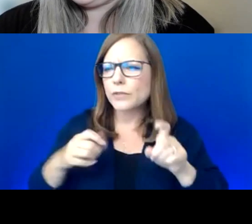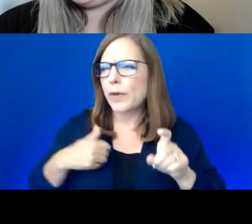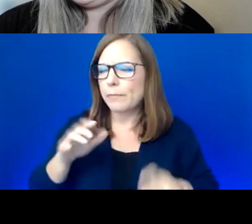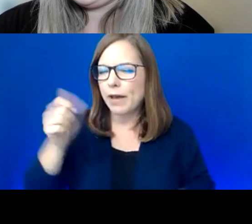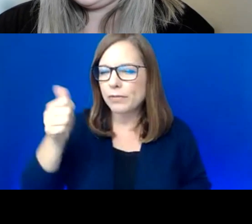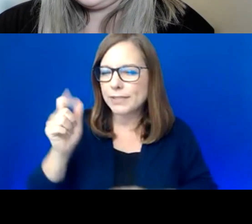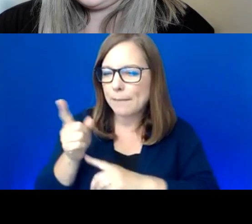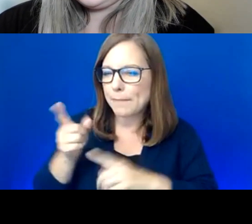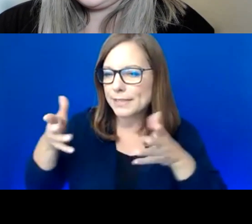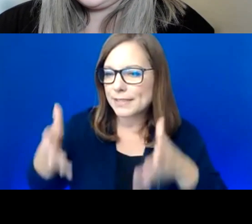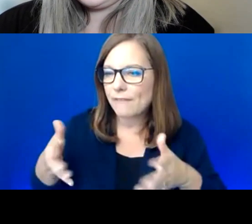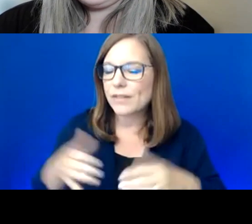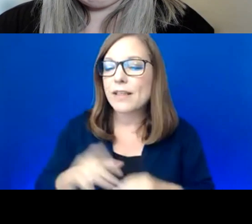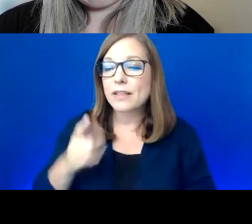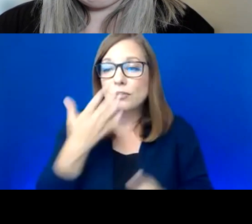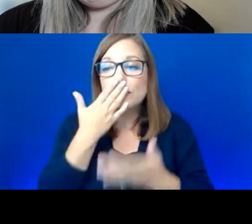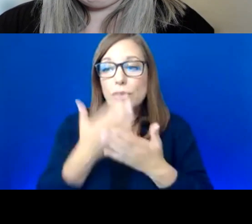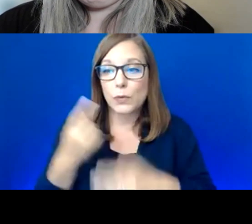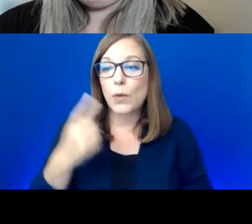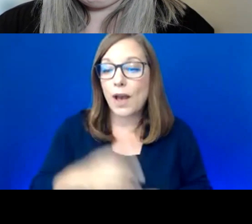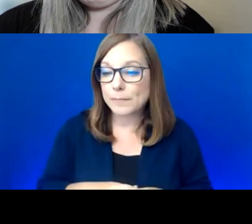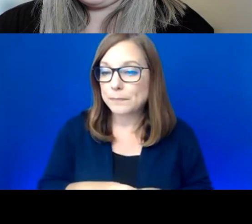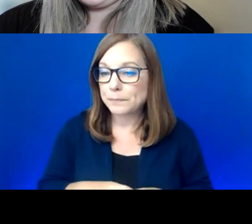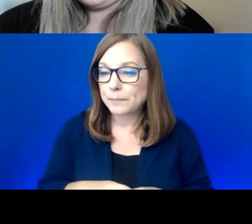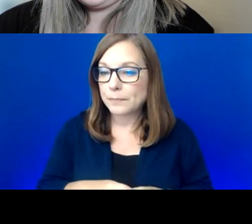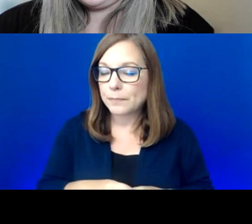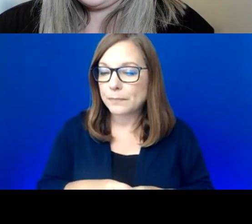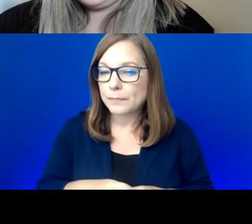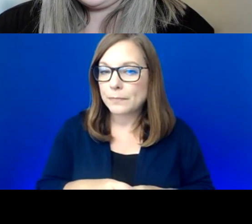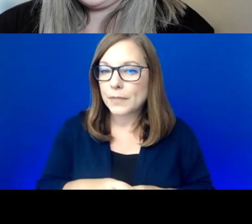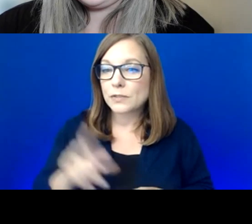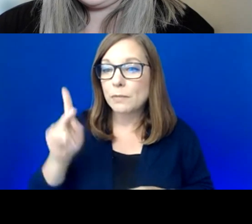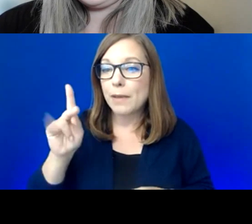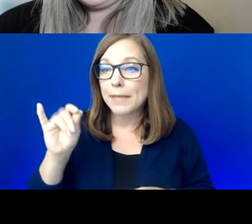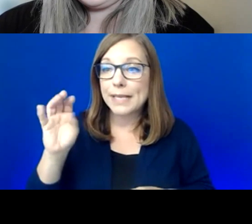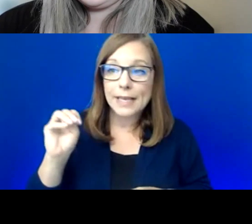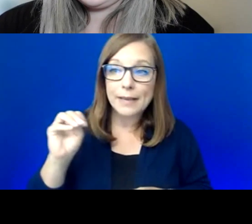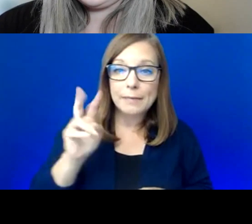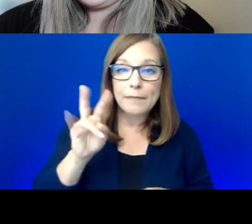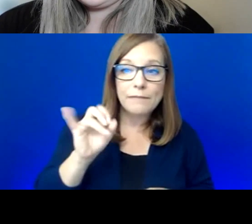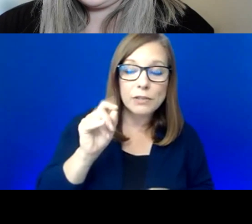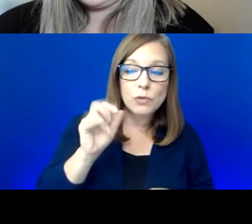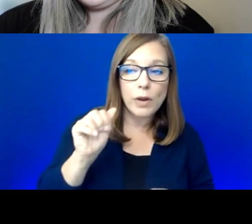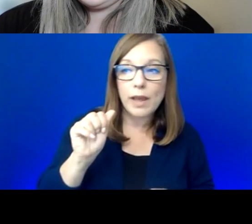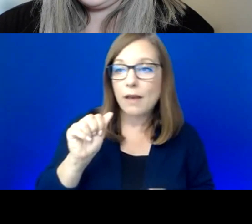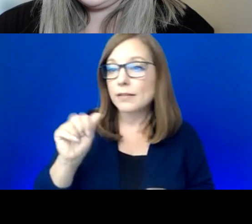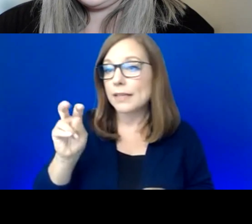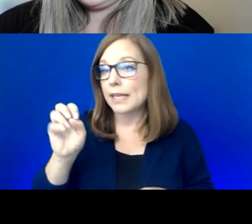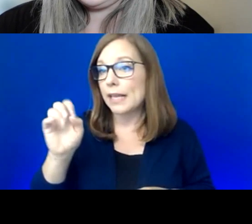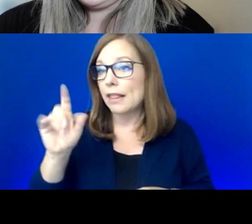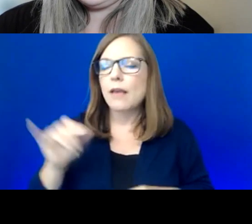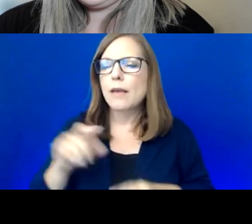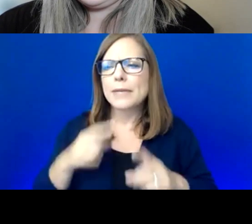one's actually a good one. And I guess it'd be Kim, Victoria, or Eli to answer this, but in this model, is the hub